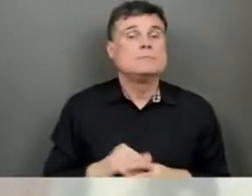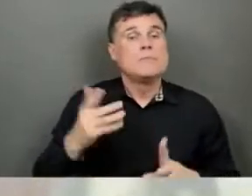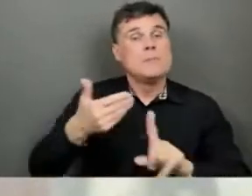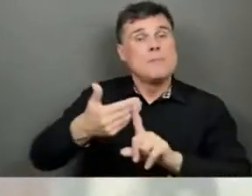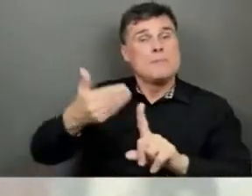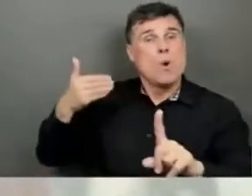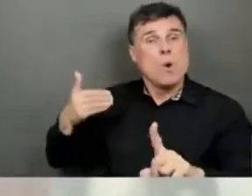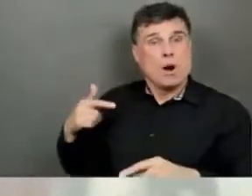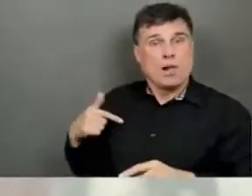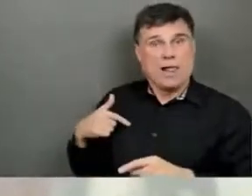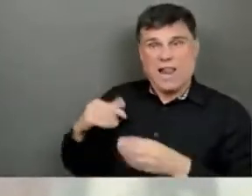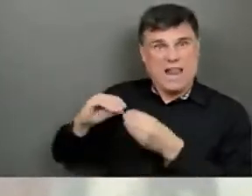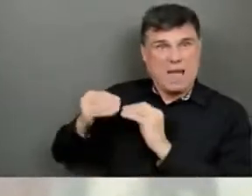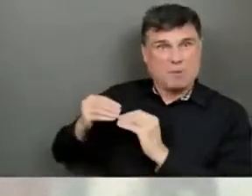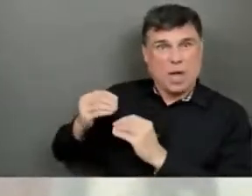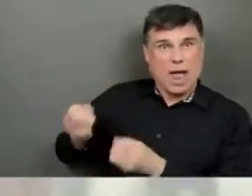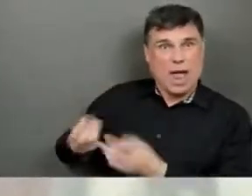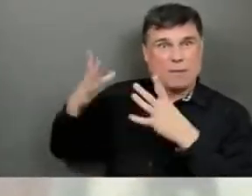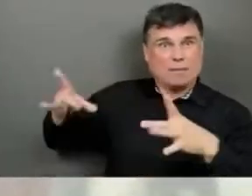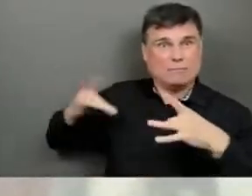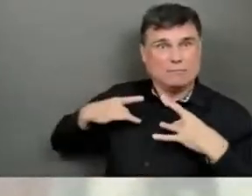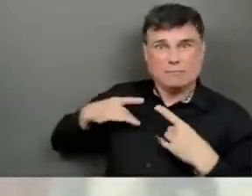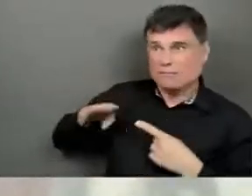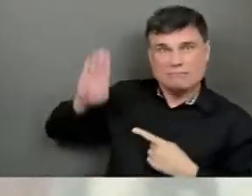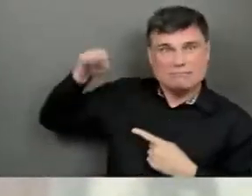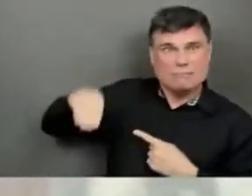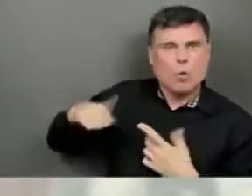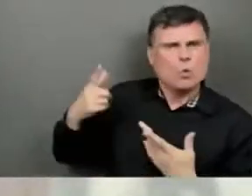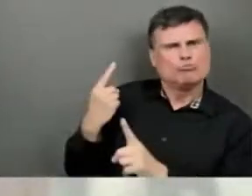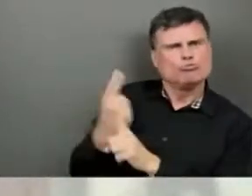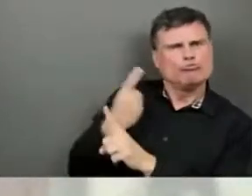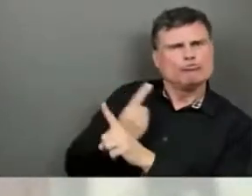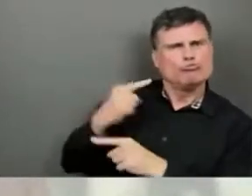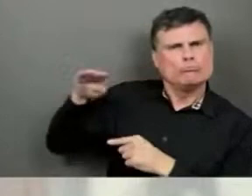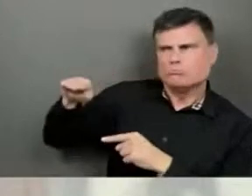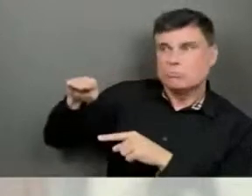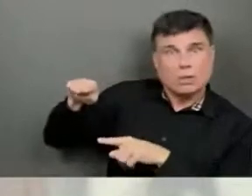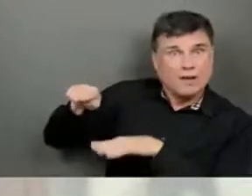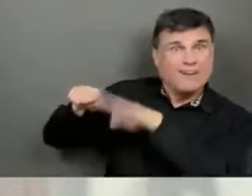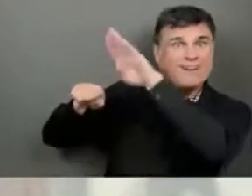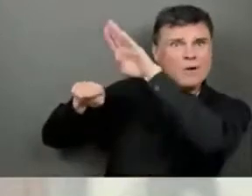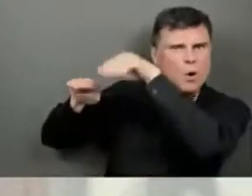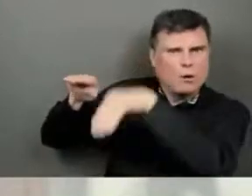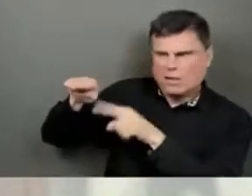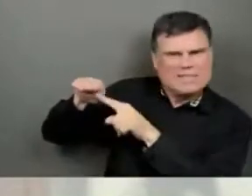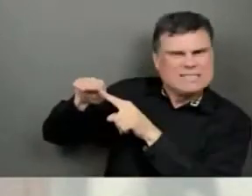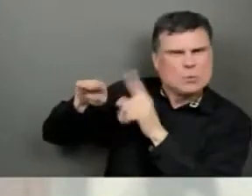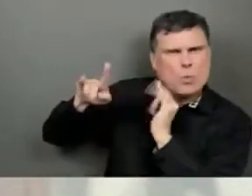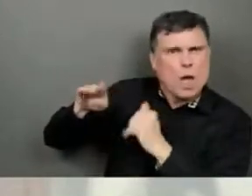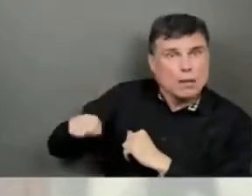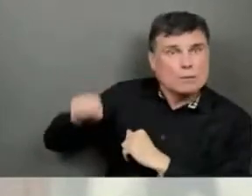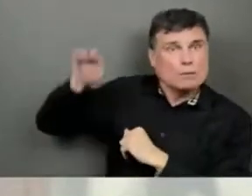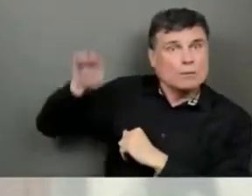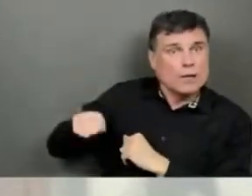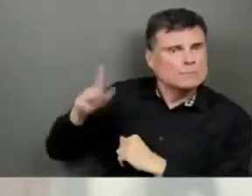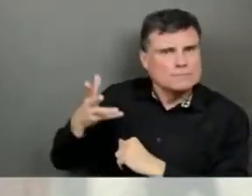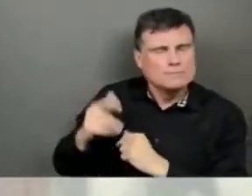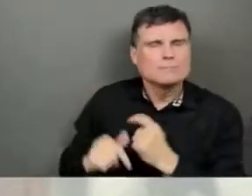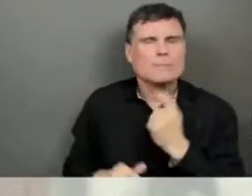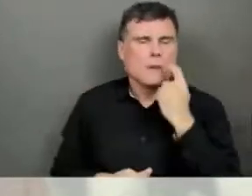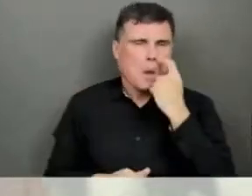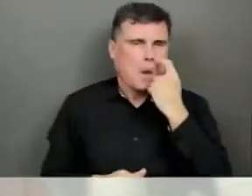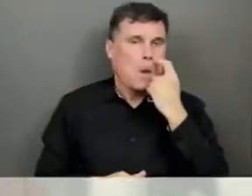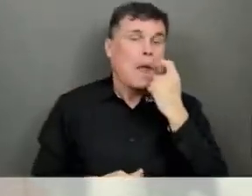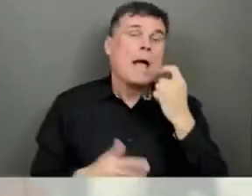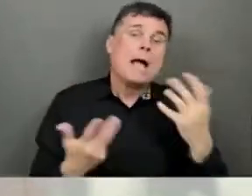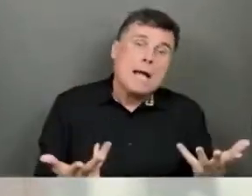was so challenging, and going on for so long, and the scenarios changing so much was the hardest part about this, I